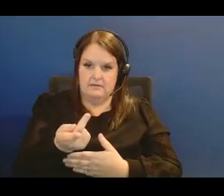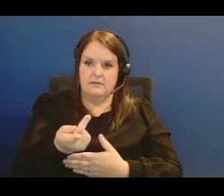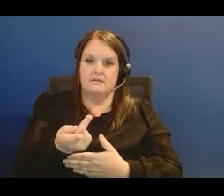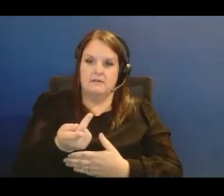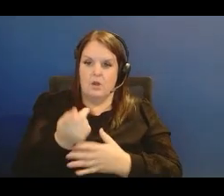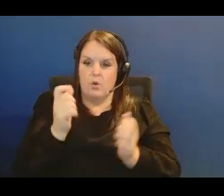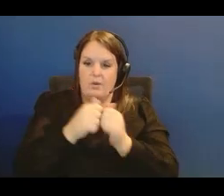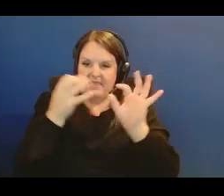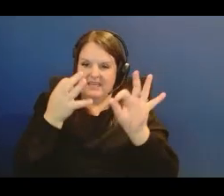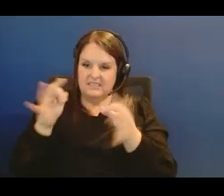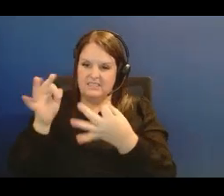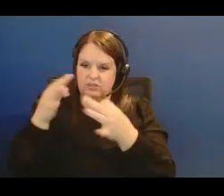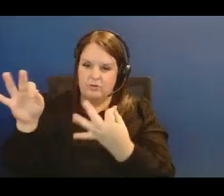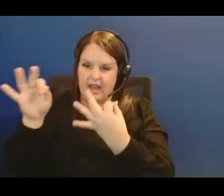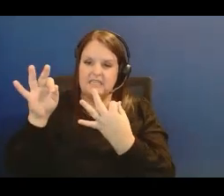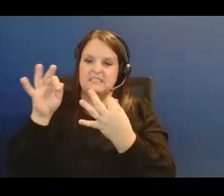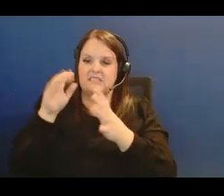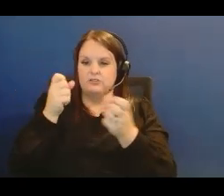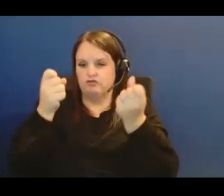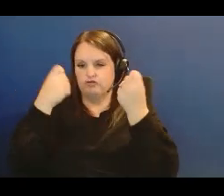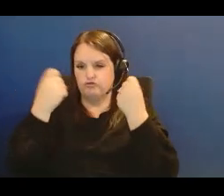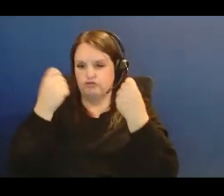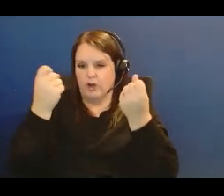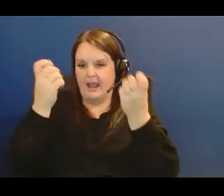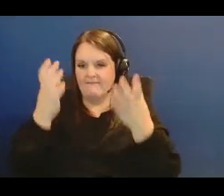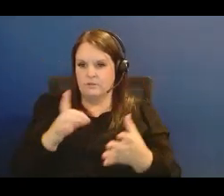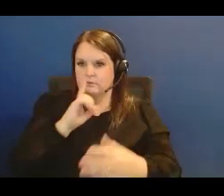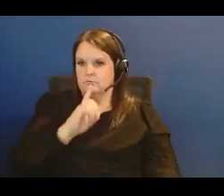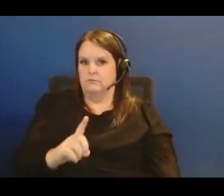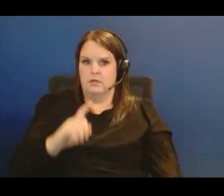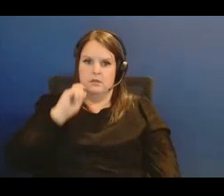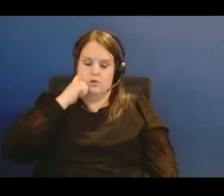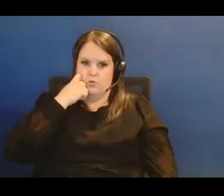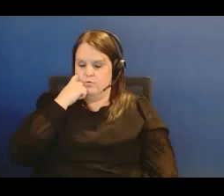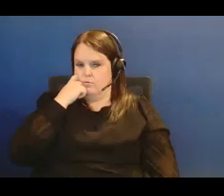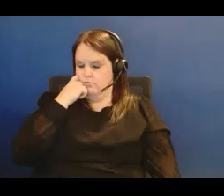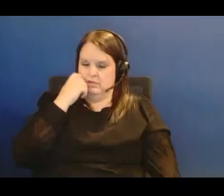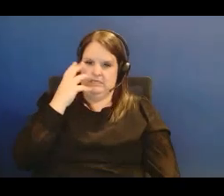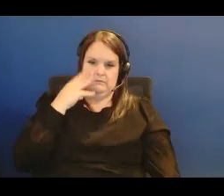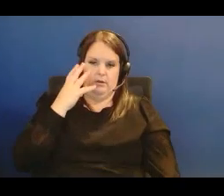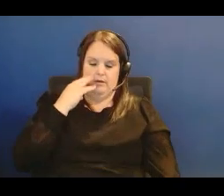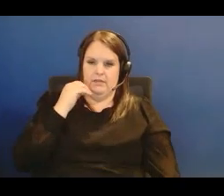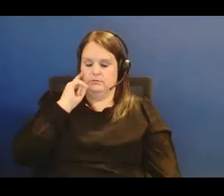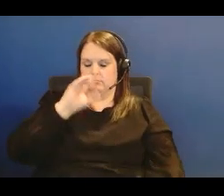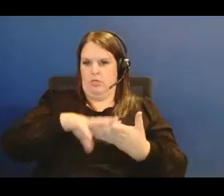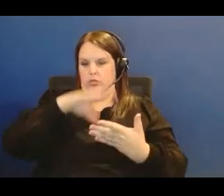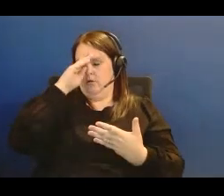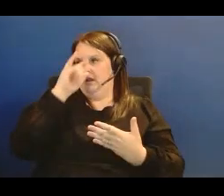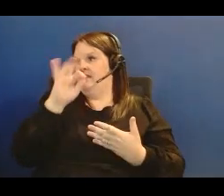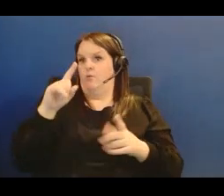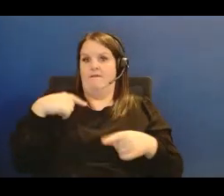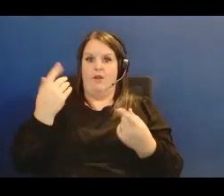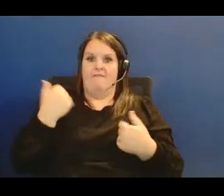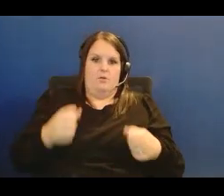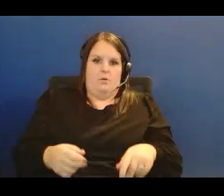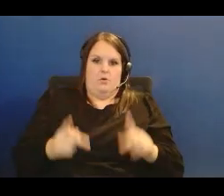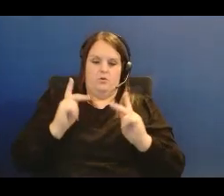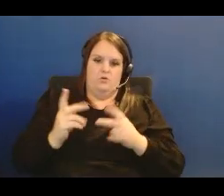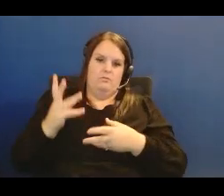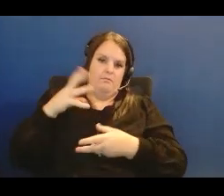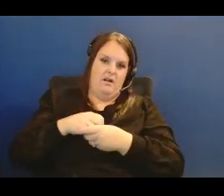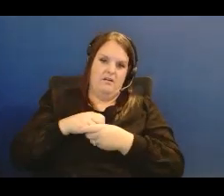distracted drivers and things of that nature. And it was actually a really, really cool experience. And so if you guys ever have a chance to engage with our vice